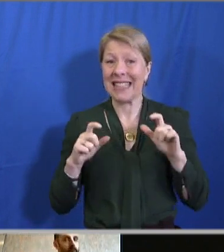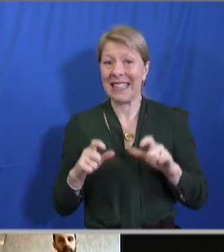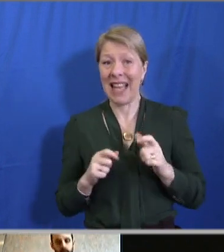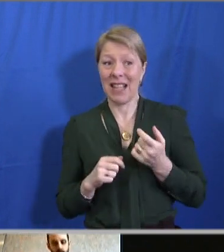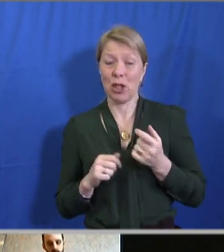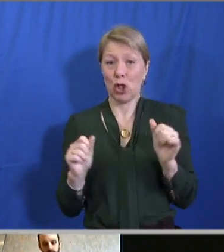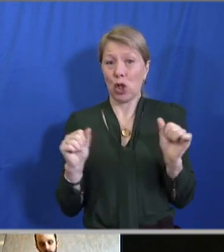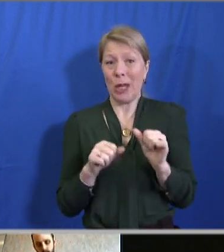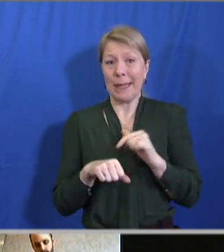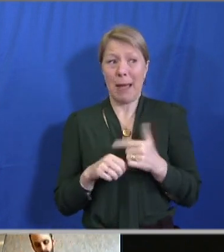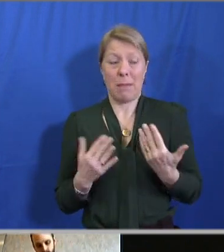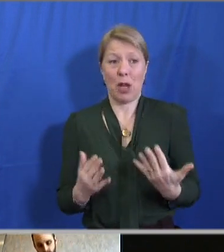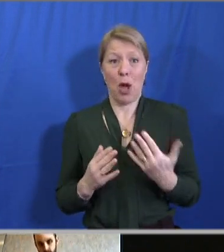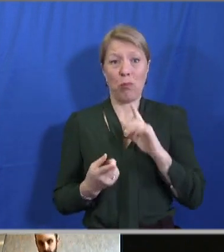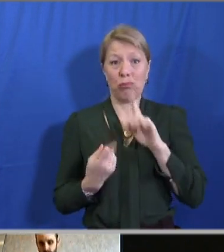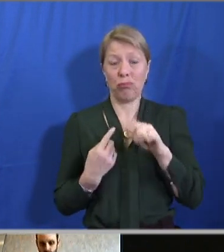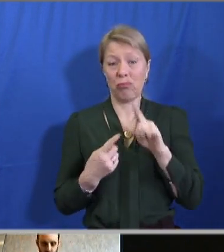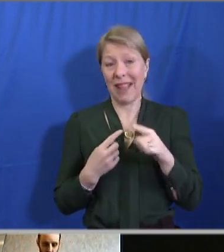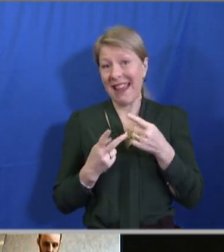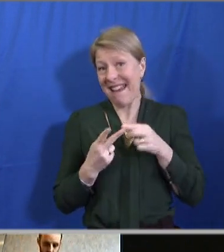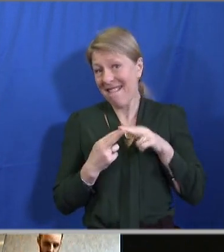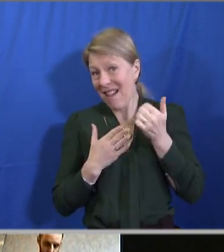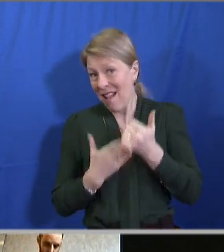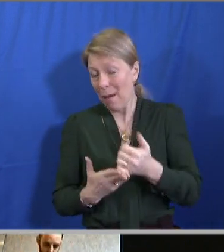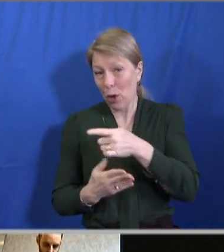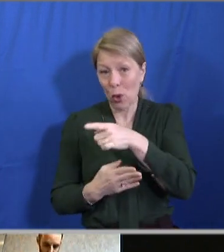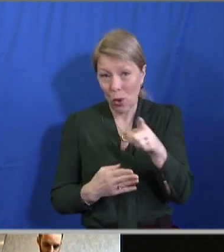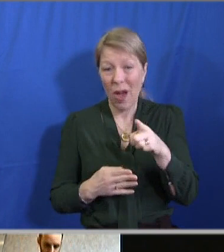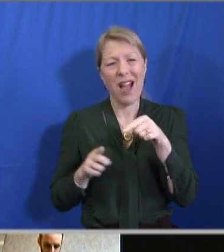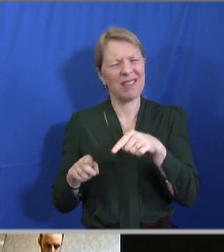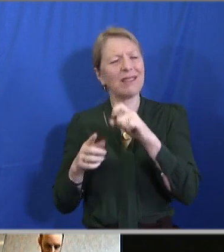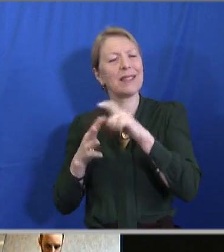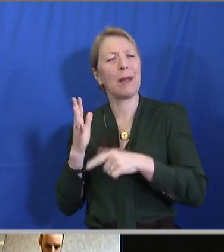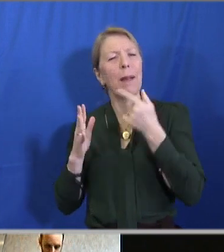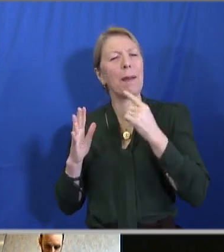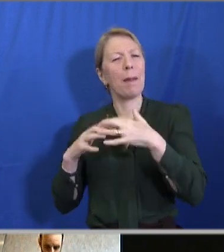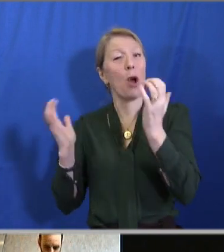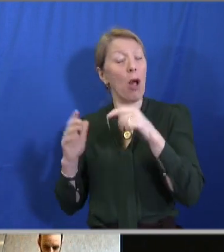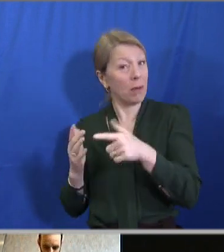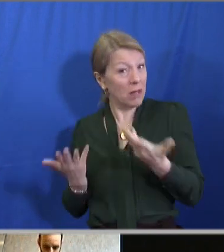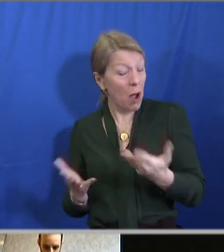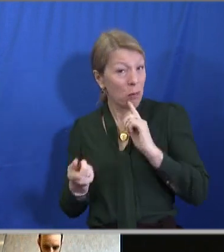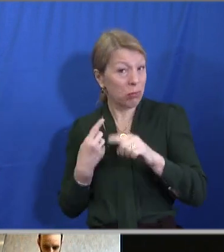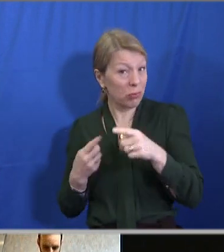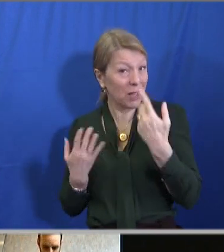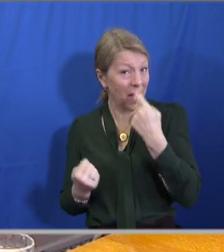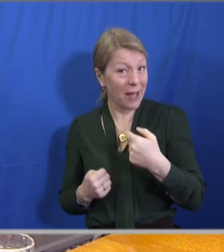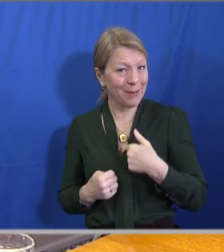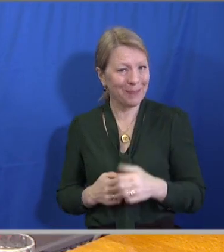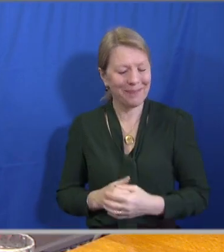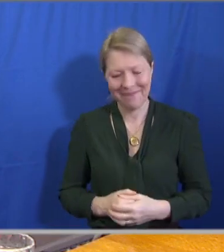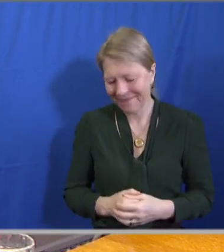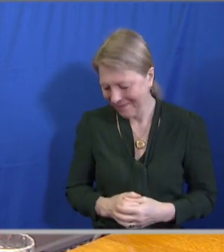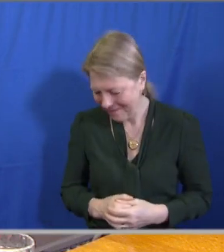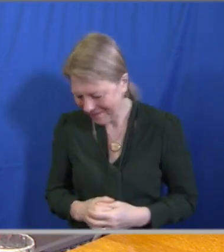take questions if that's helpful for you and the Disabled People's Parliament at this stage. Okay, thank you, Minister. Thank you for that briefing,